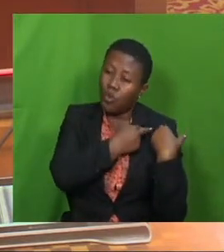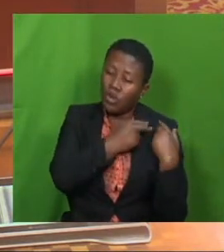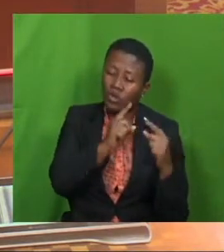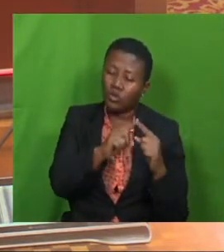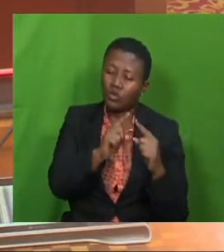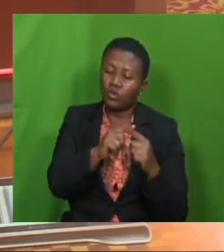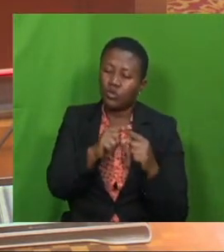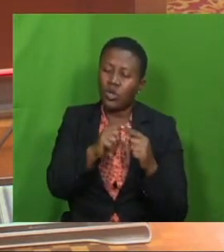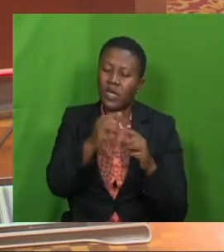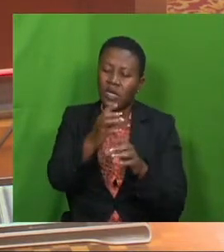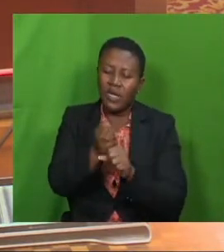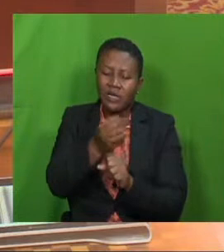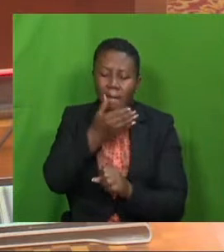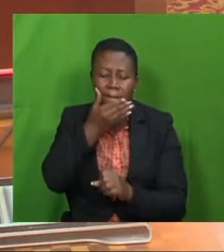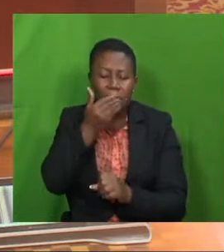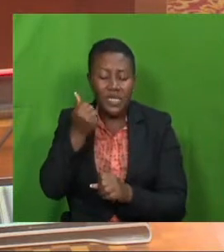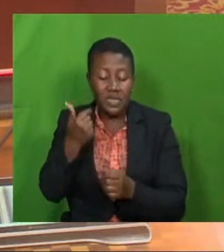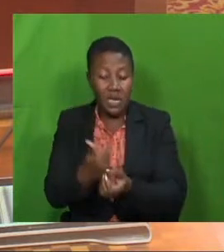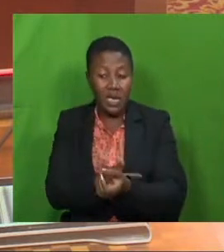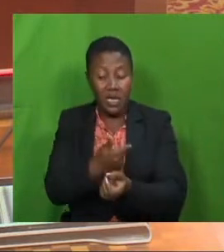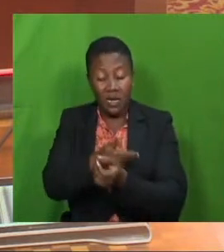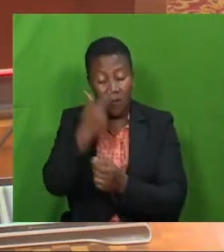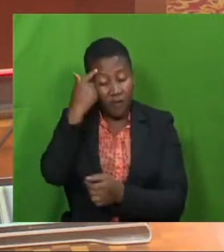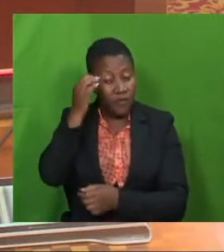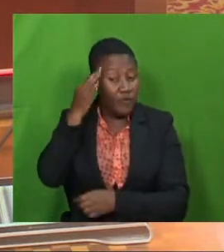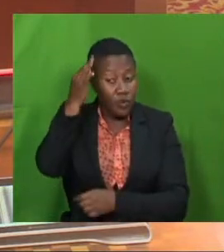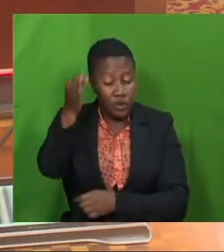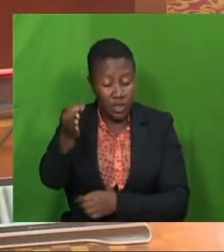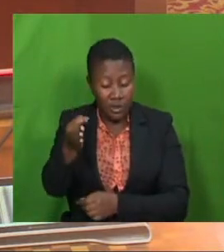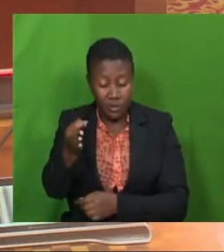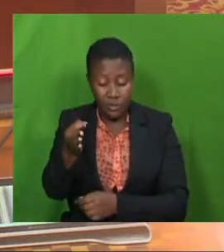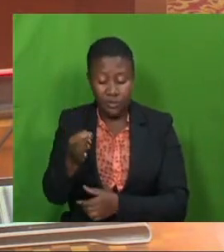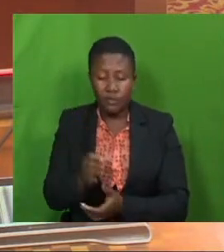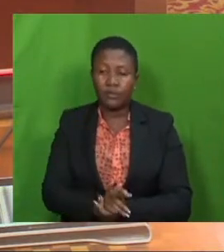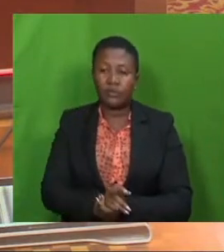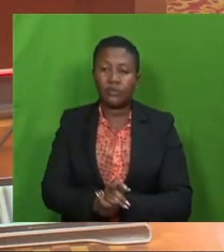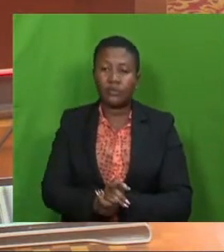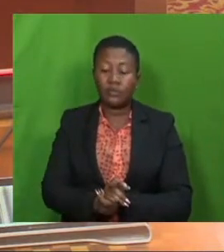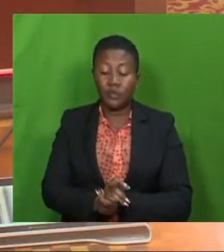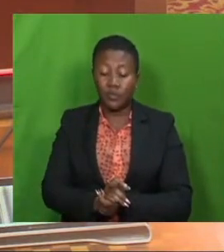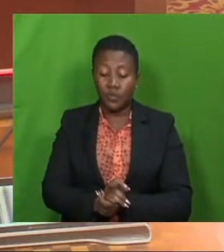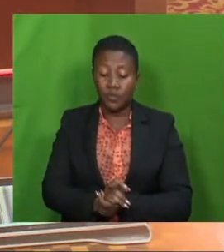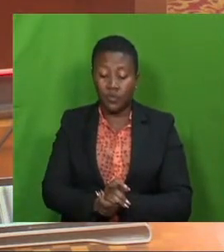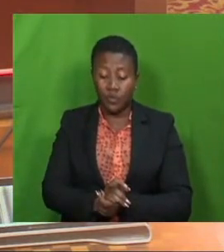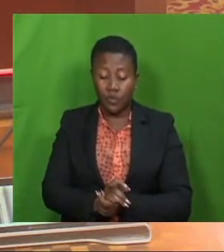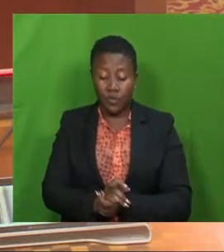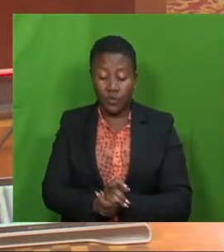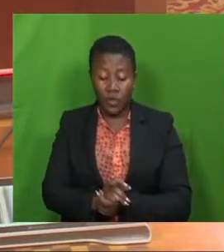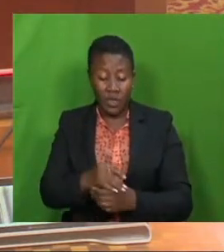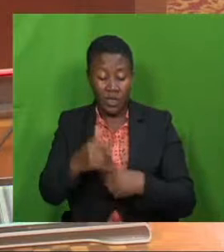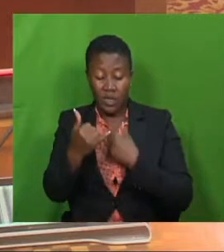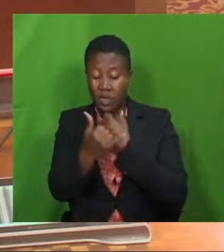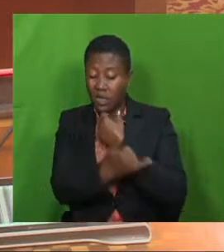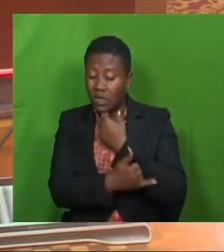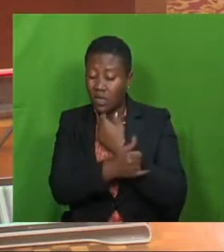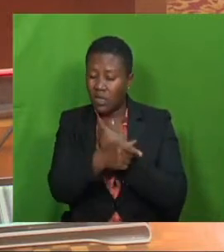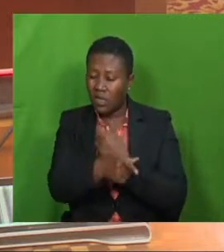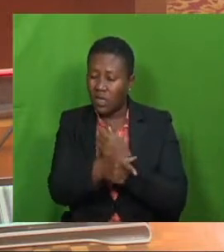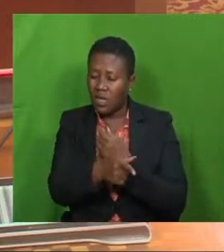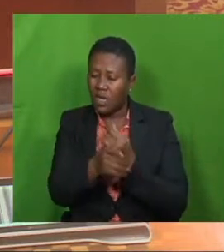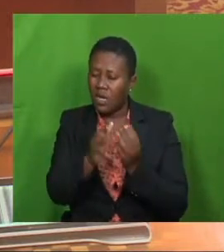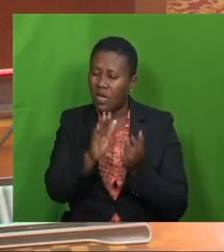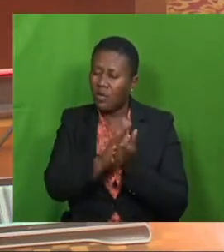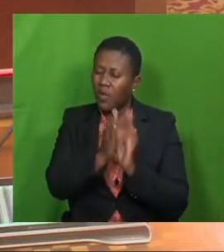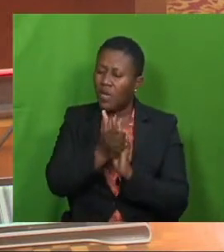for posterity. In that same vein, Mr. Speaker, our country has come a long way to become a center